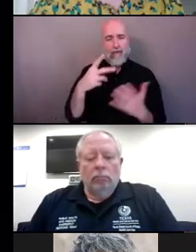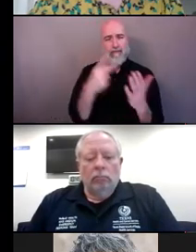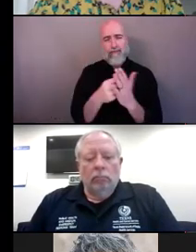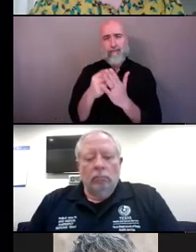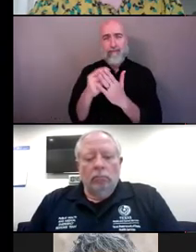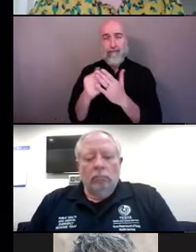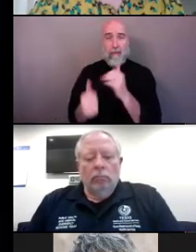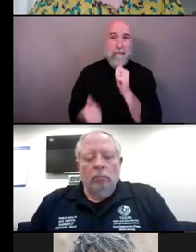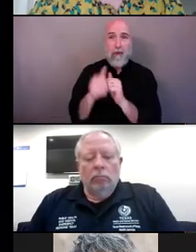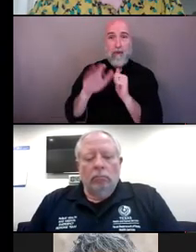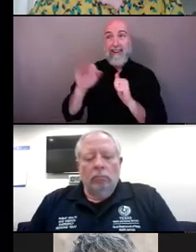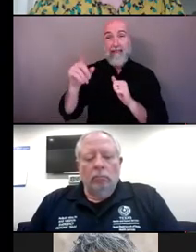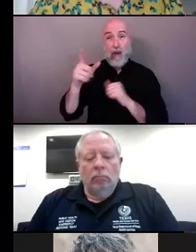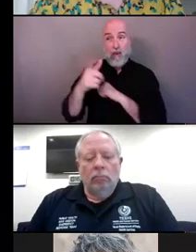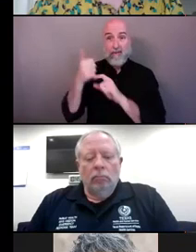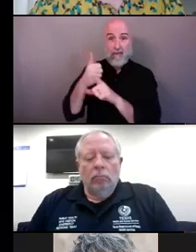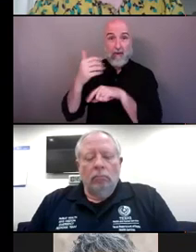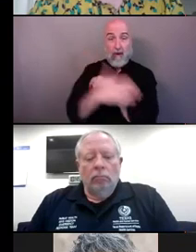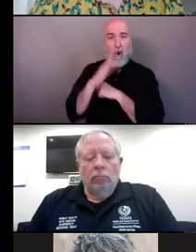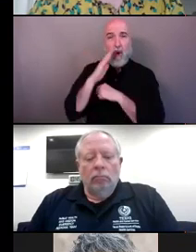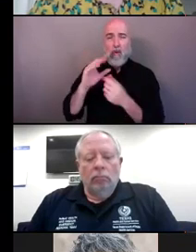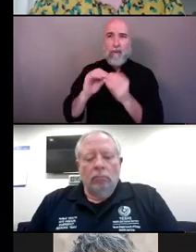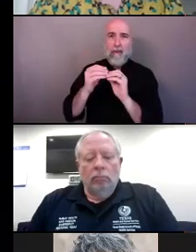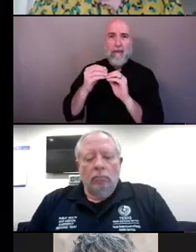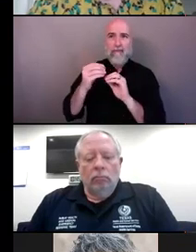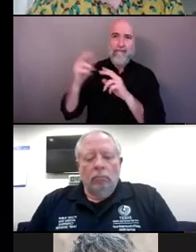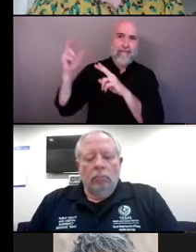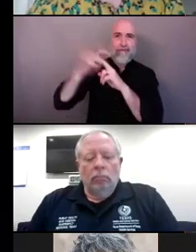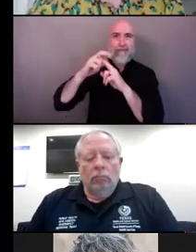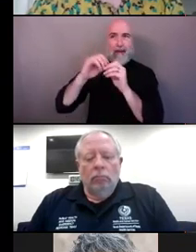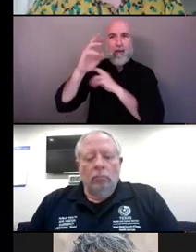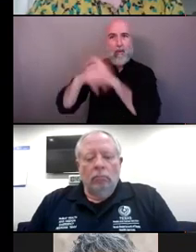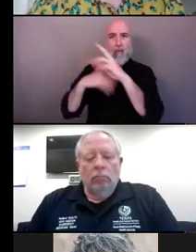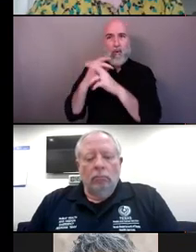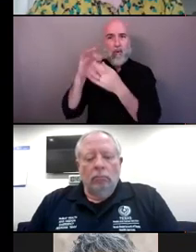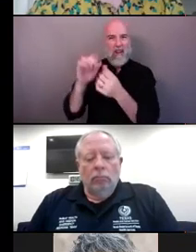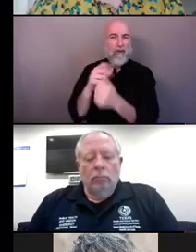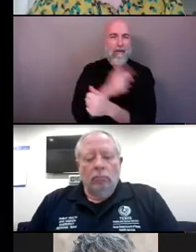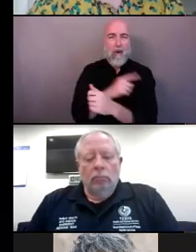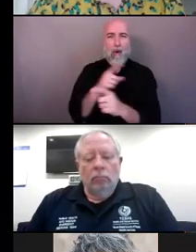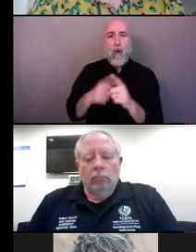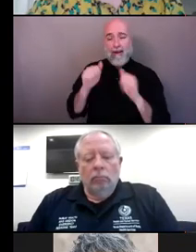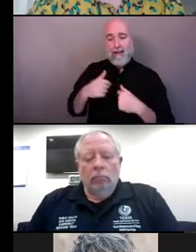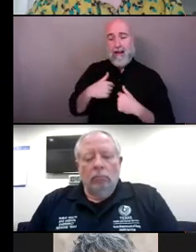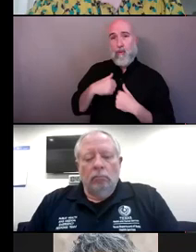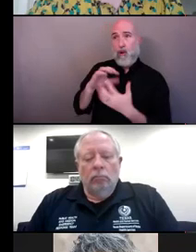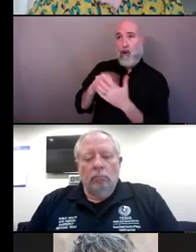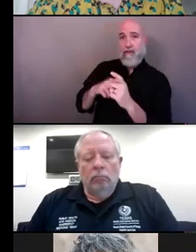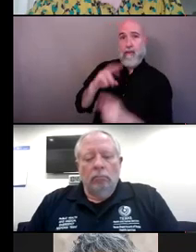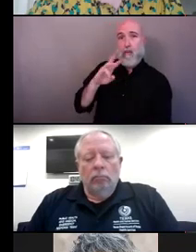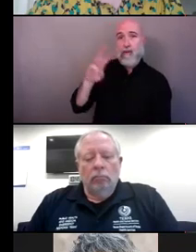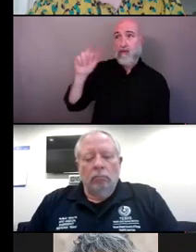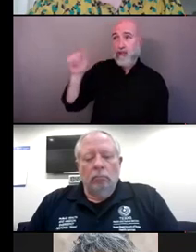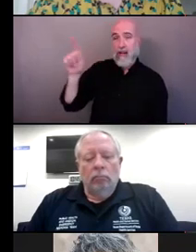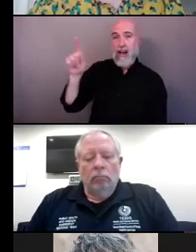most successful in the world as far as per capita vaccination rates go. What can Texas learn from West Virginia and quickly implement